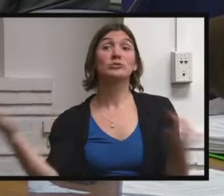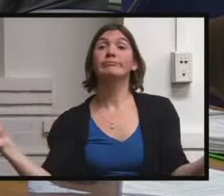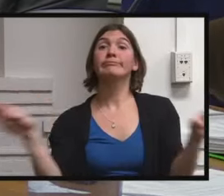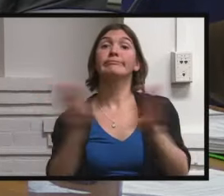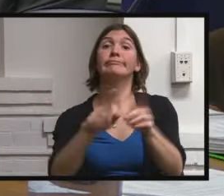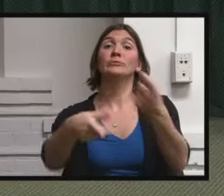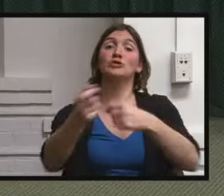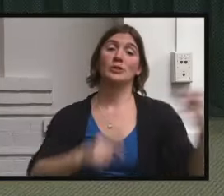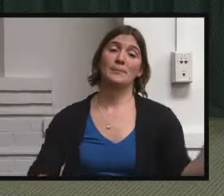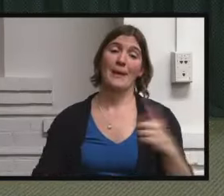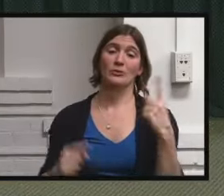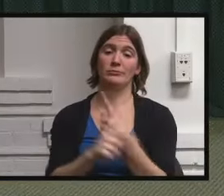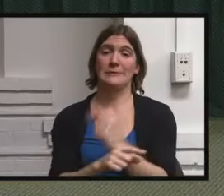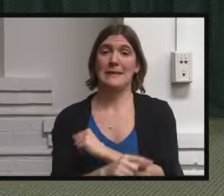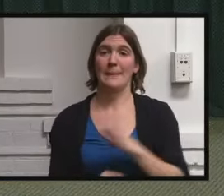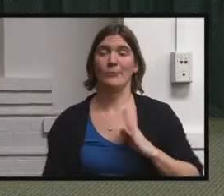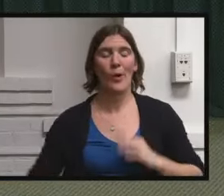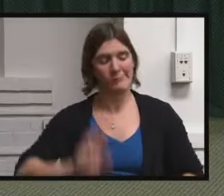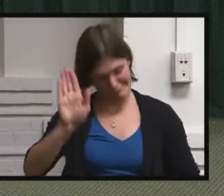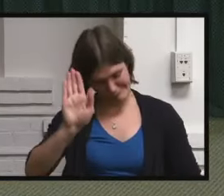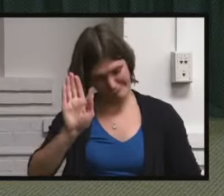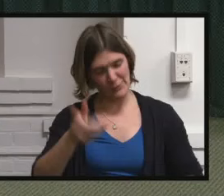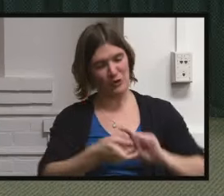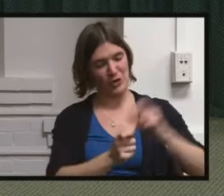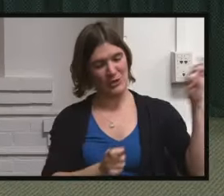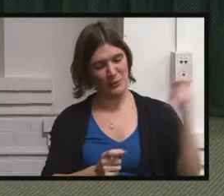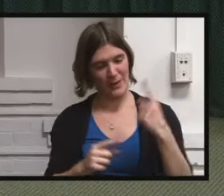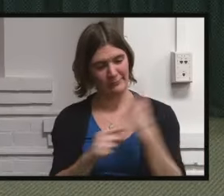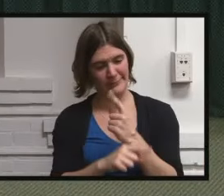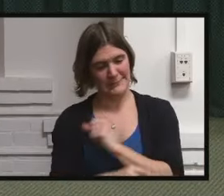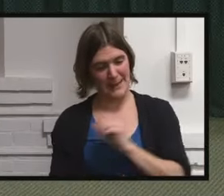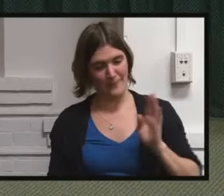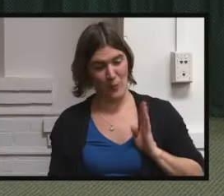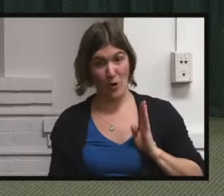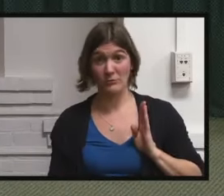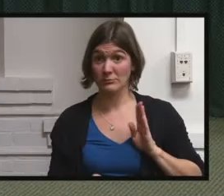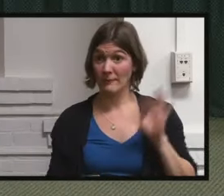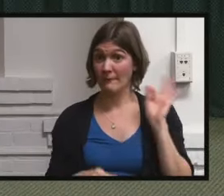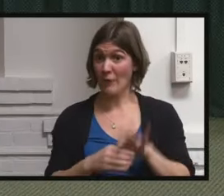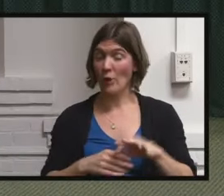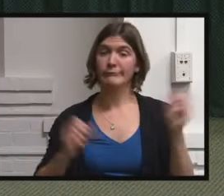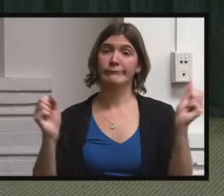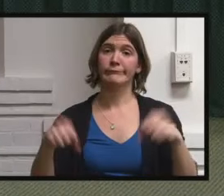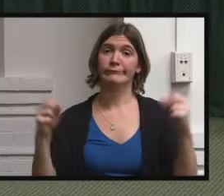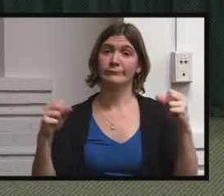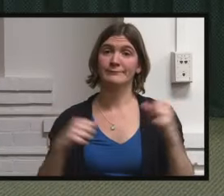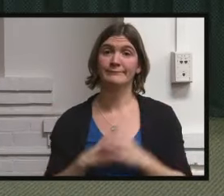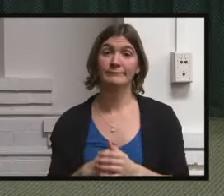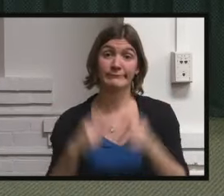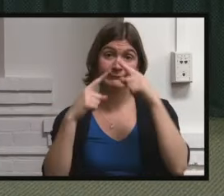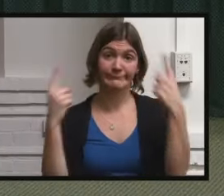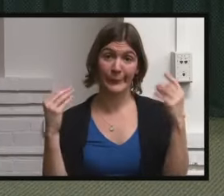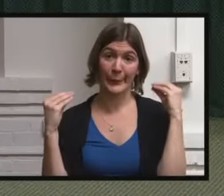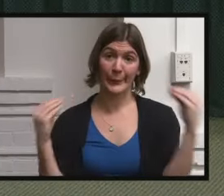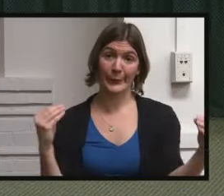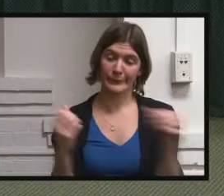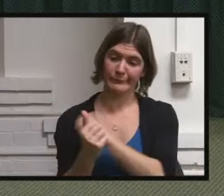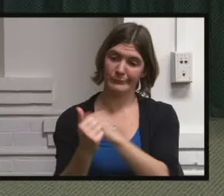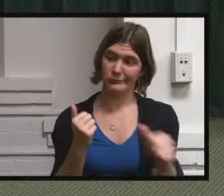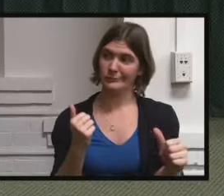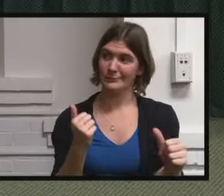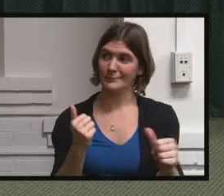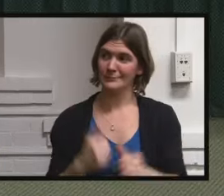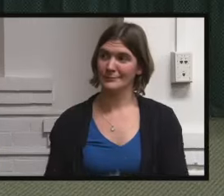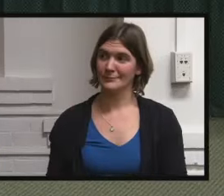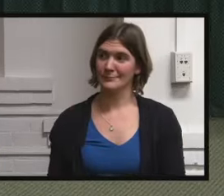Water and Sewer Commissioners. Move we adjourn as Water and Sewer Commissioners. Any discussion? All those in favor, please say aye. Aye. Aye. Any opposed or abstaining? That